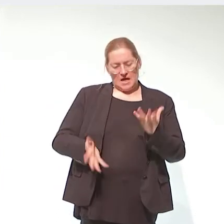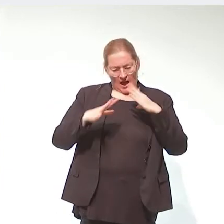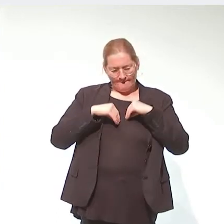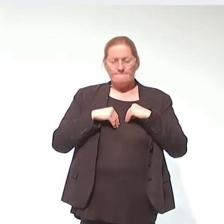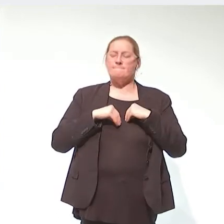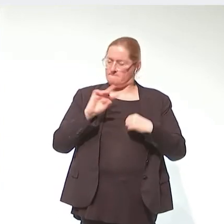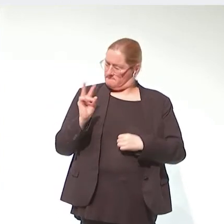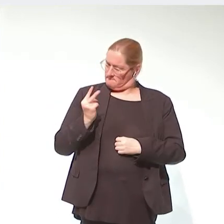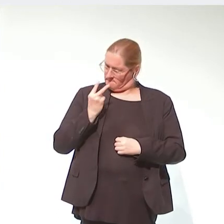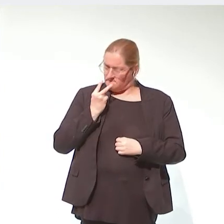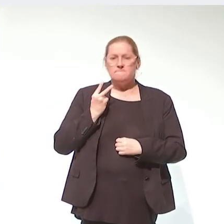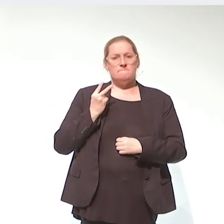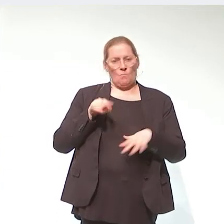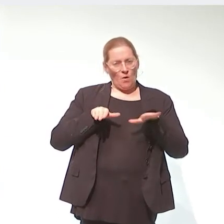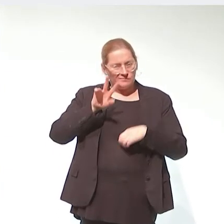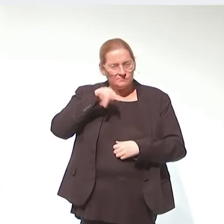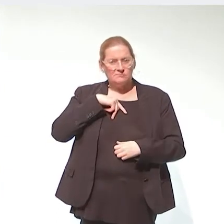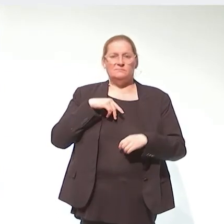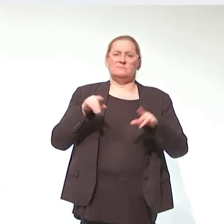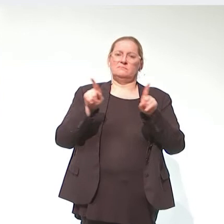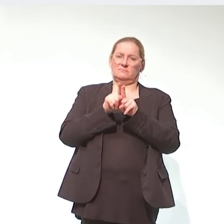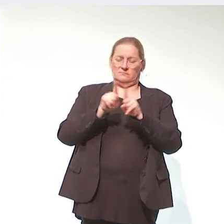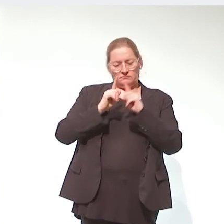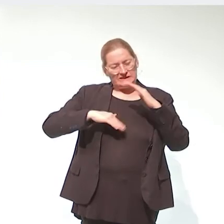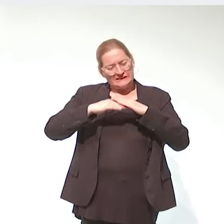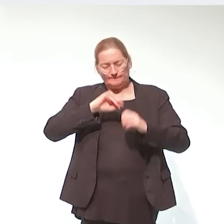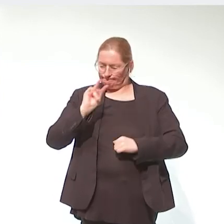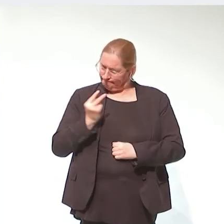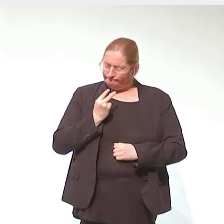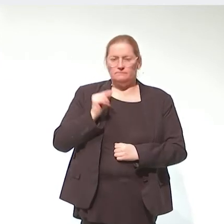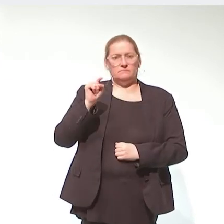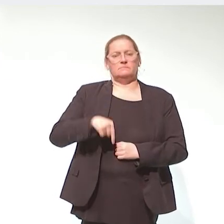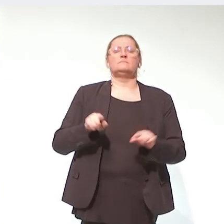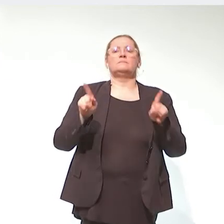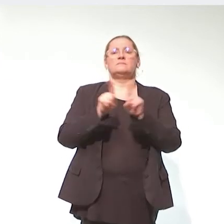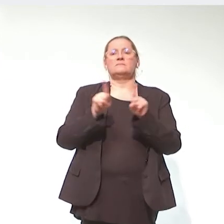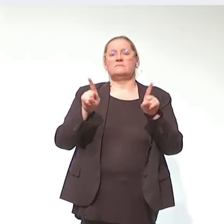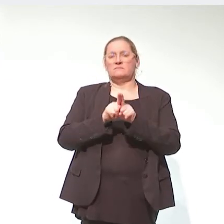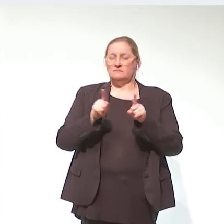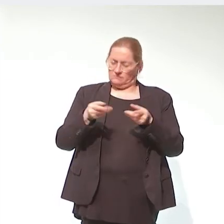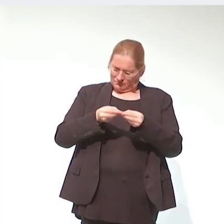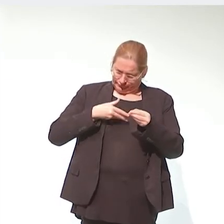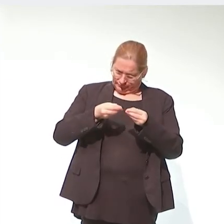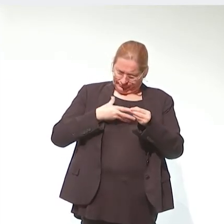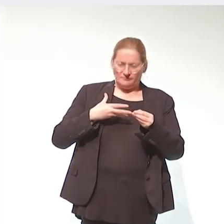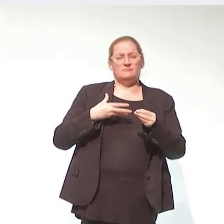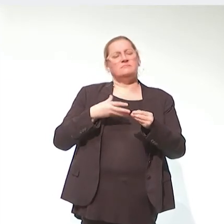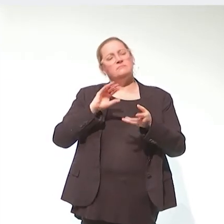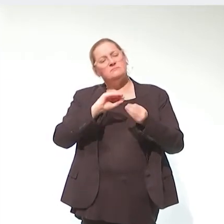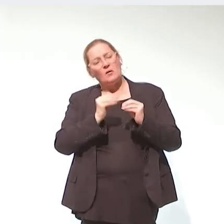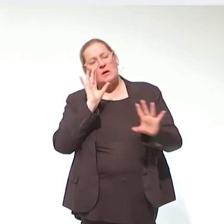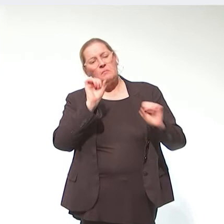life, to be mindful of one's own limits, but also one's own resources. We need to have the